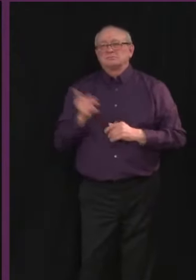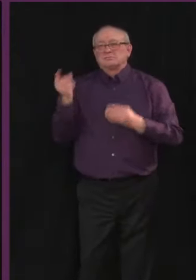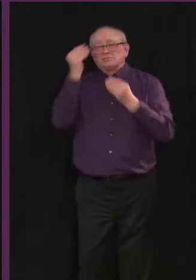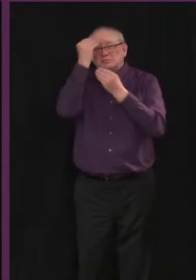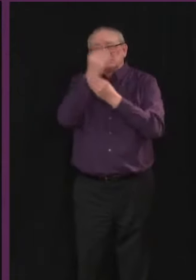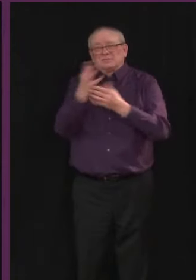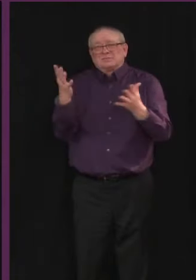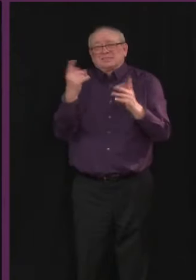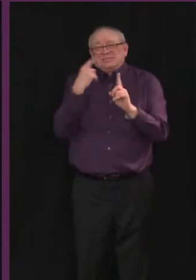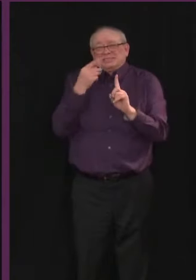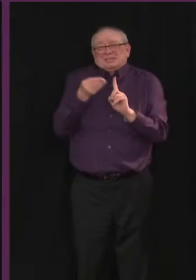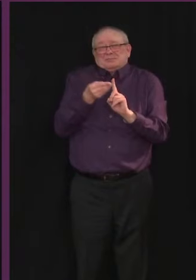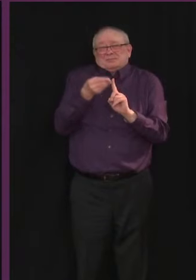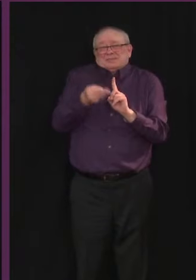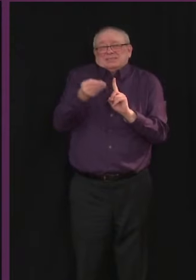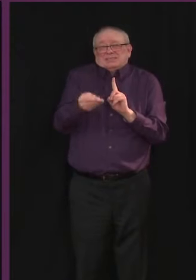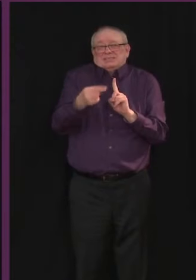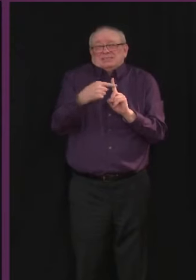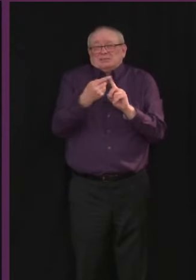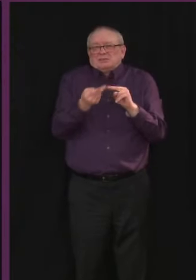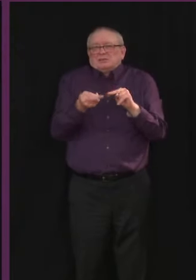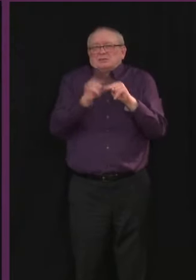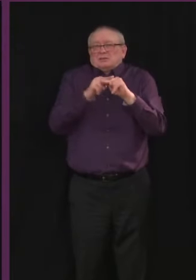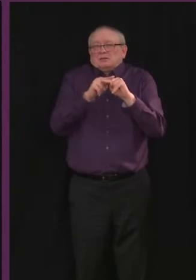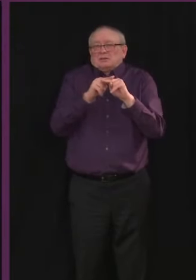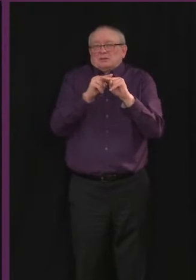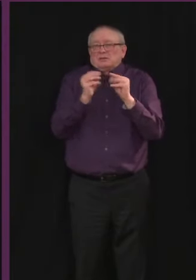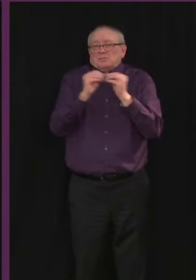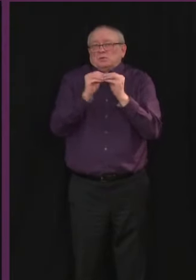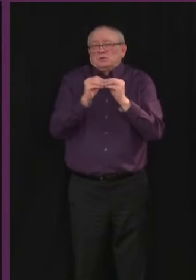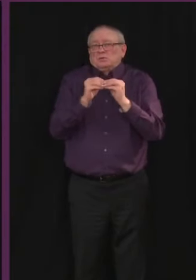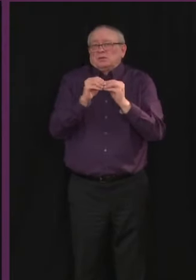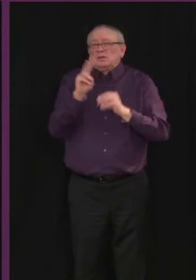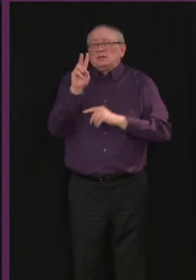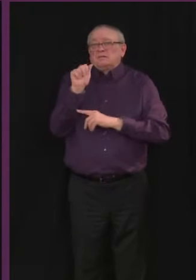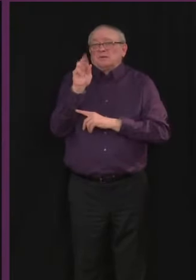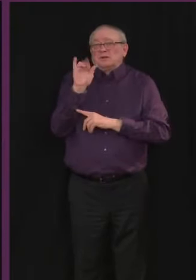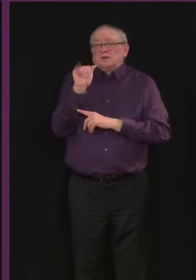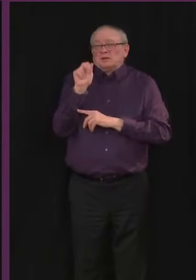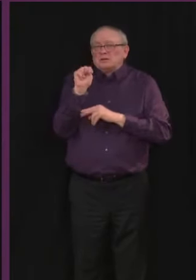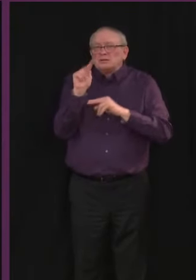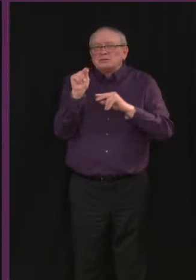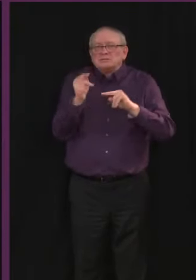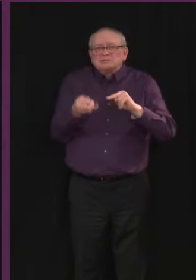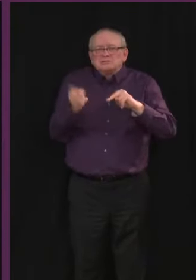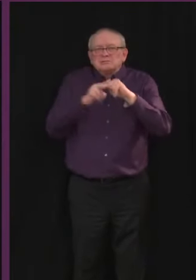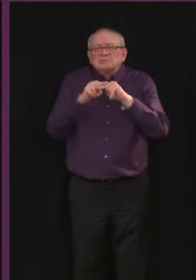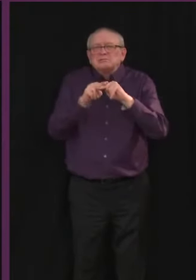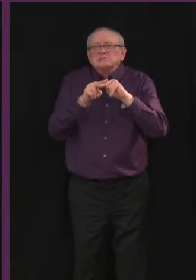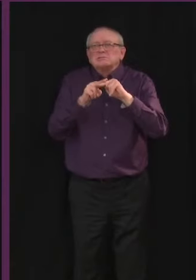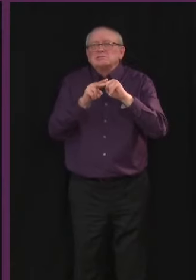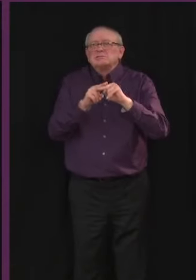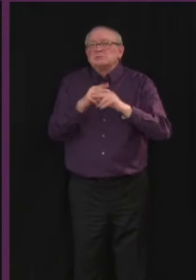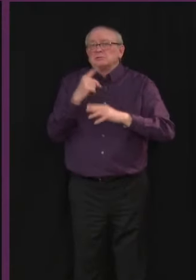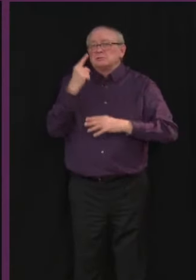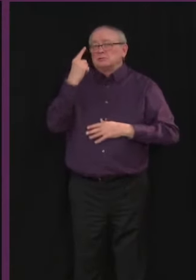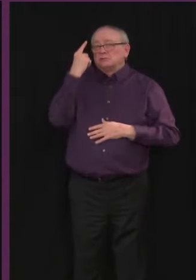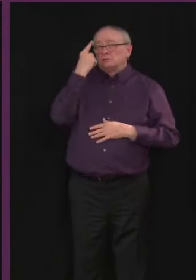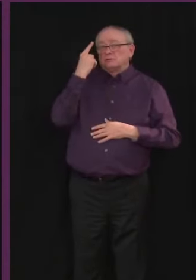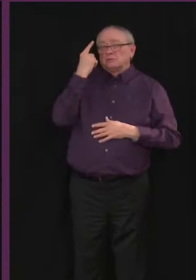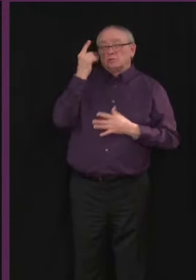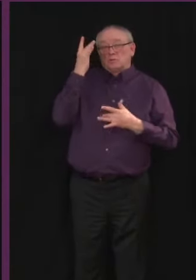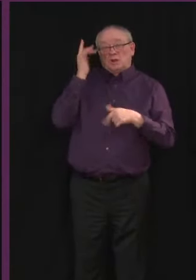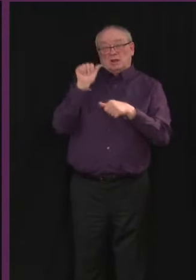rates, case counts have been rising. The number of variant cases have also gone up quite a bit the last couple of weeks. Can these be attributed to the province moving into step 1